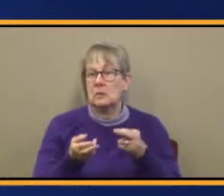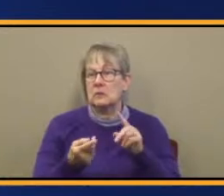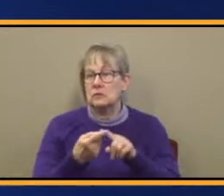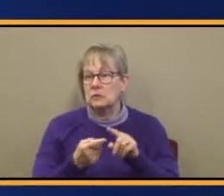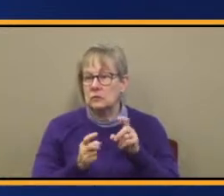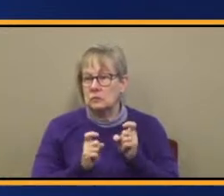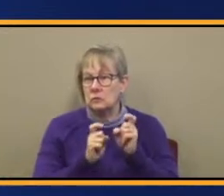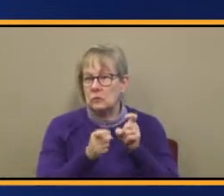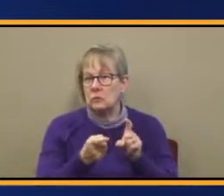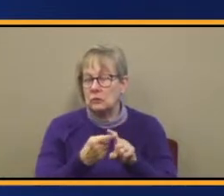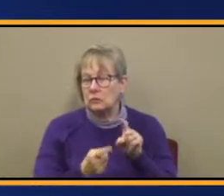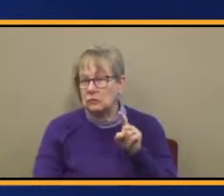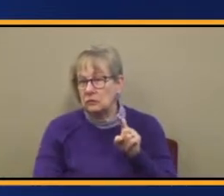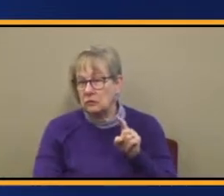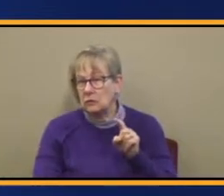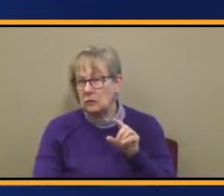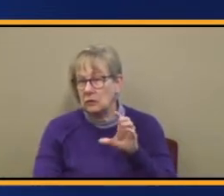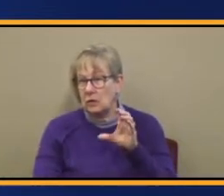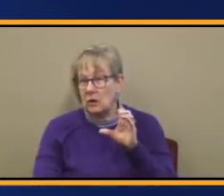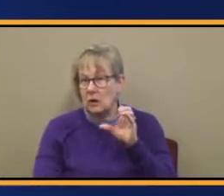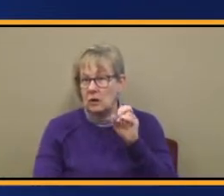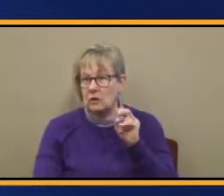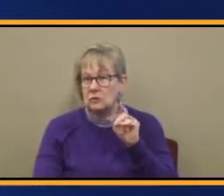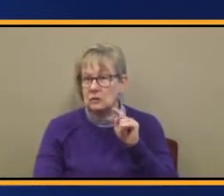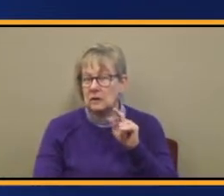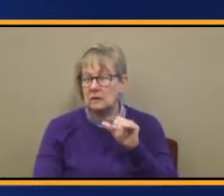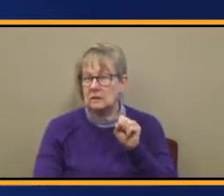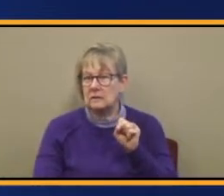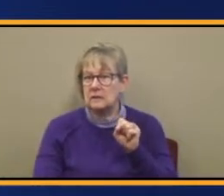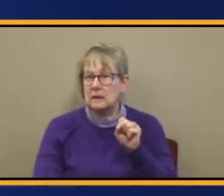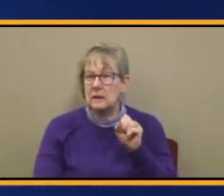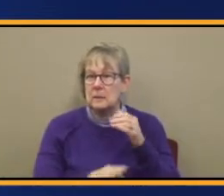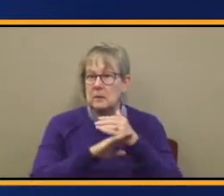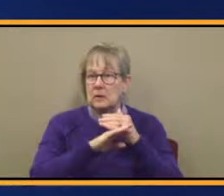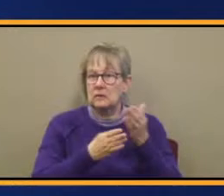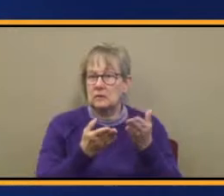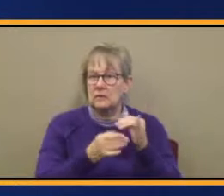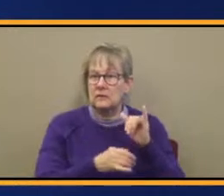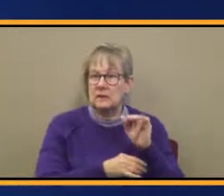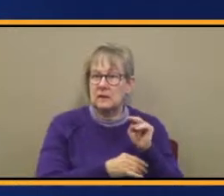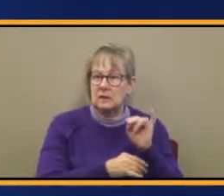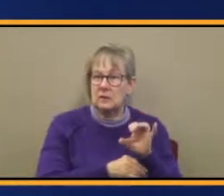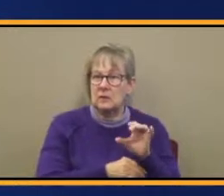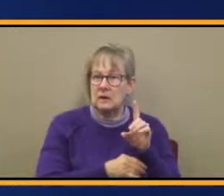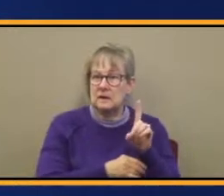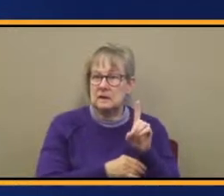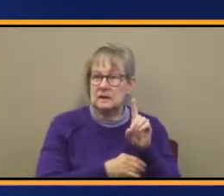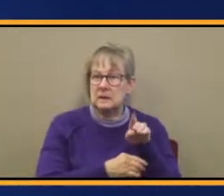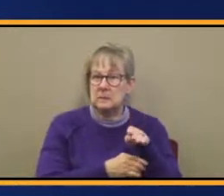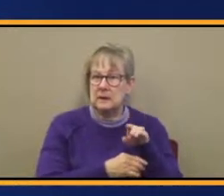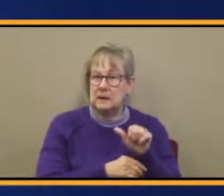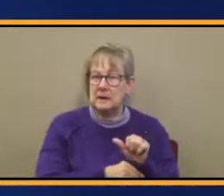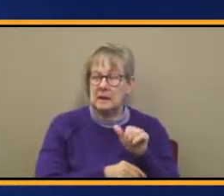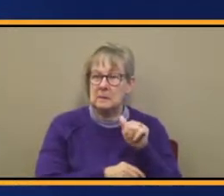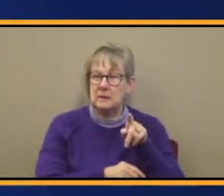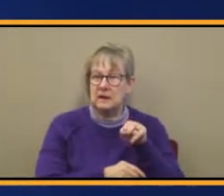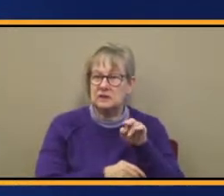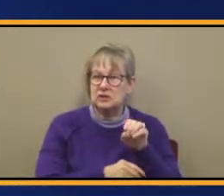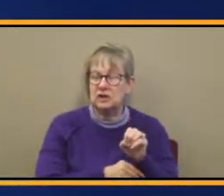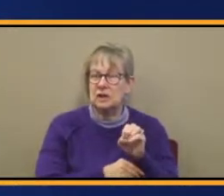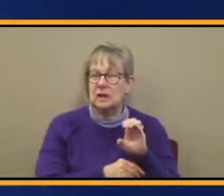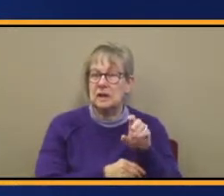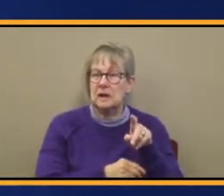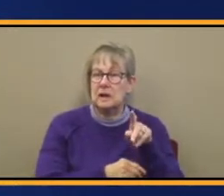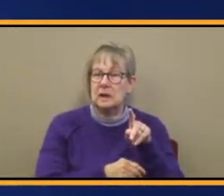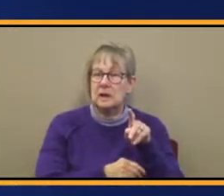award to Contractors Barricade Service Incorporated, DBA Apache Barricade and Strain, the